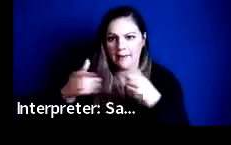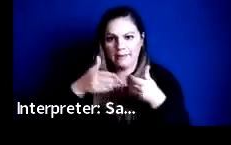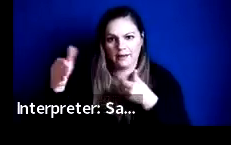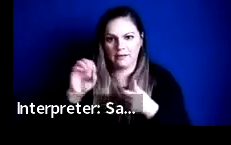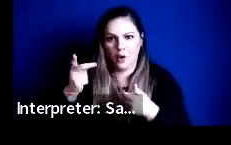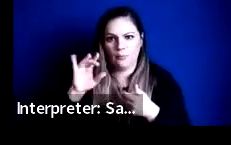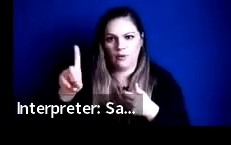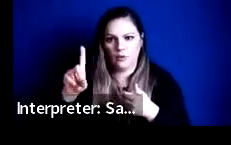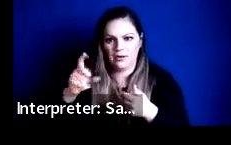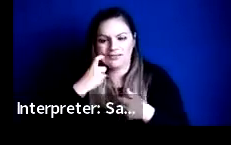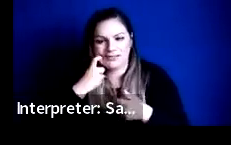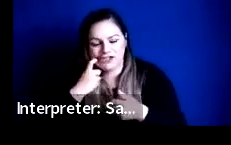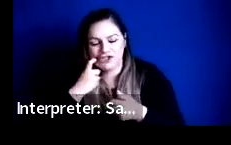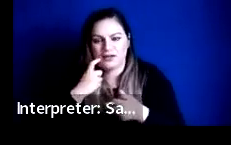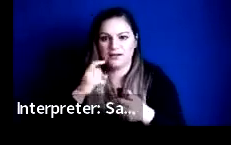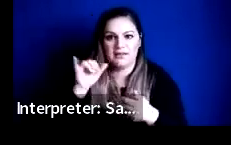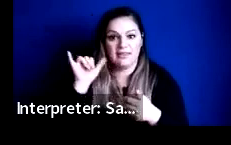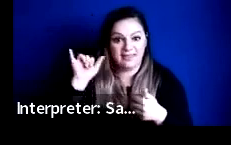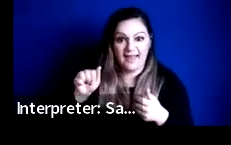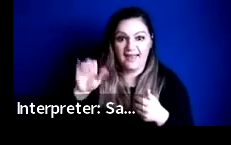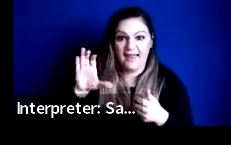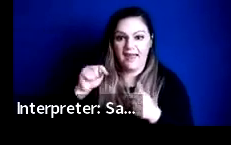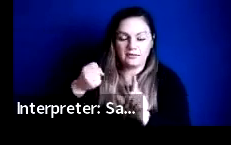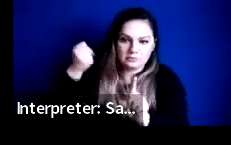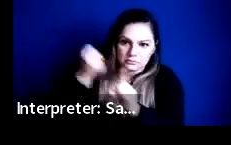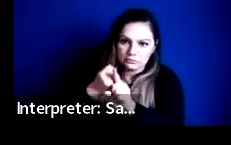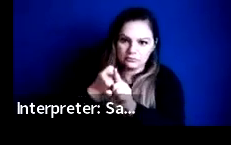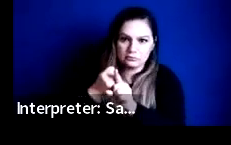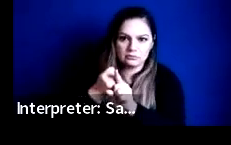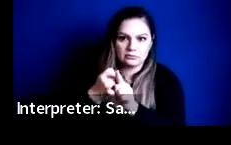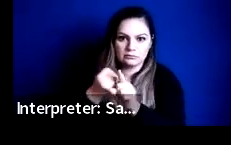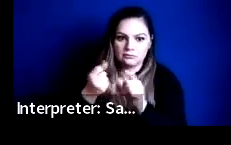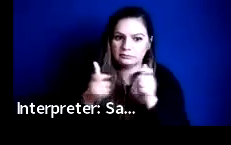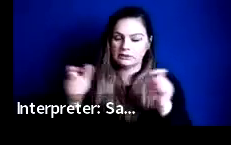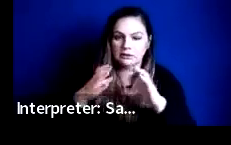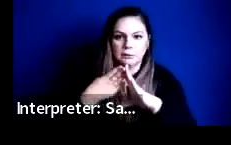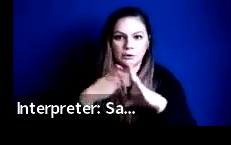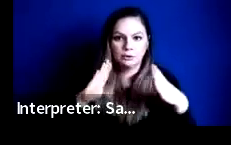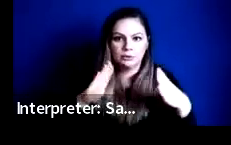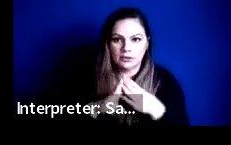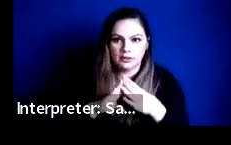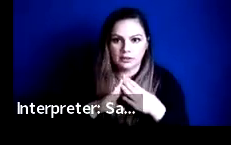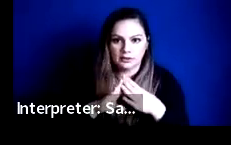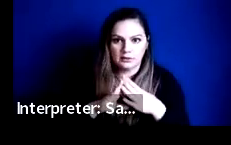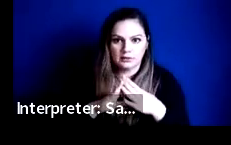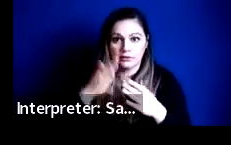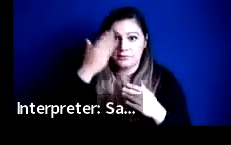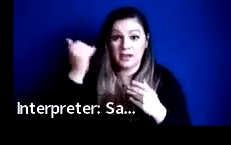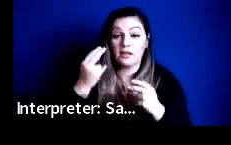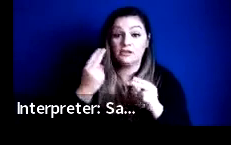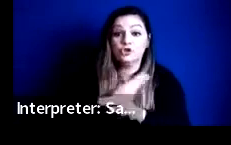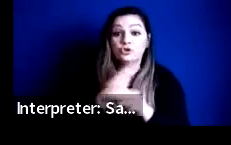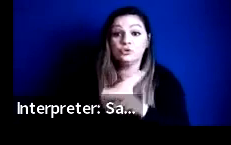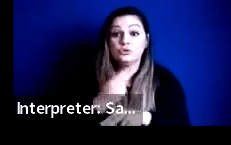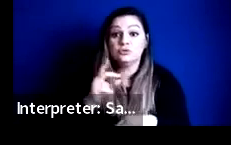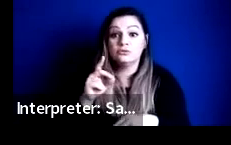entire communities because of how opioid use was criminalized rather than treated